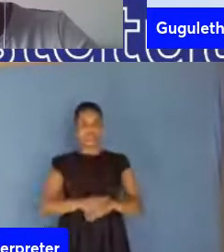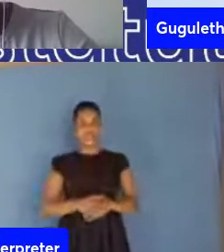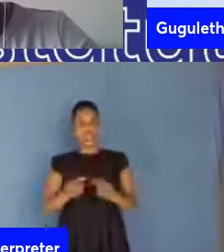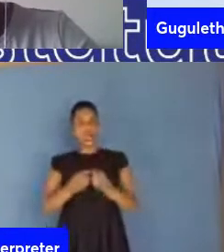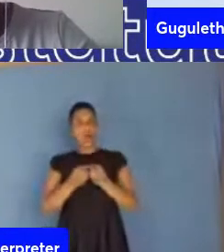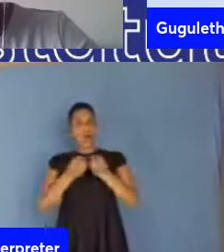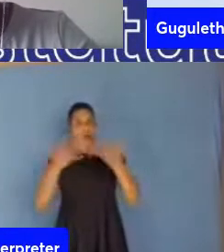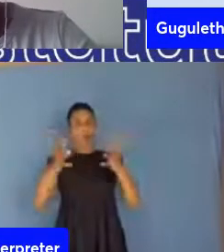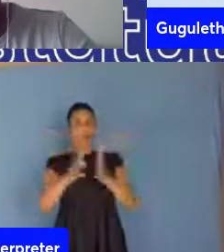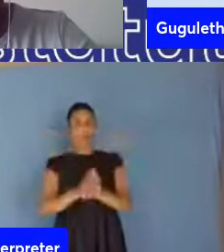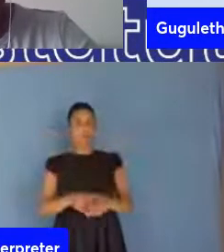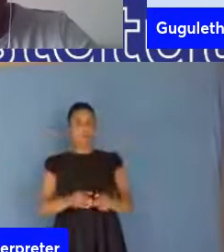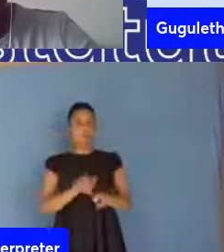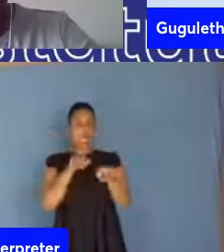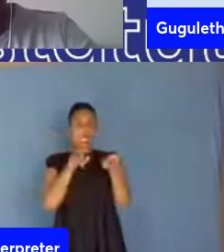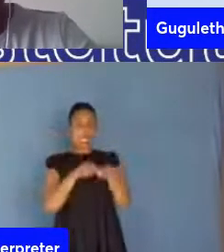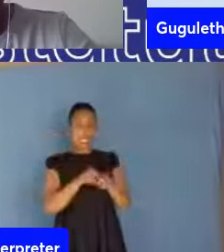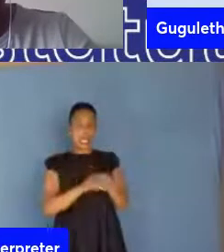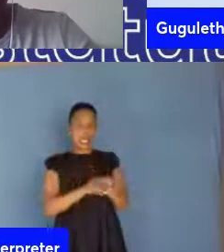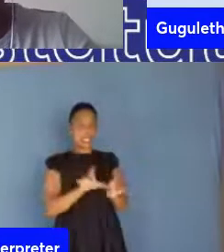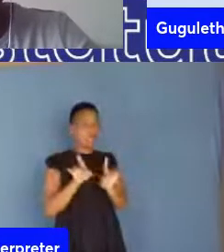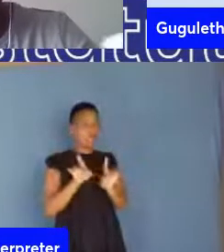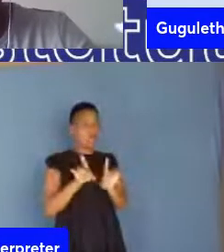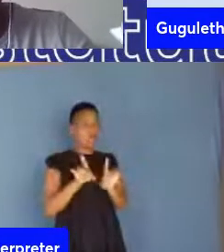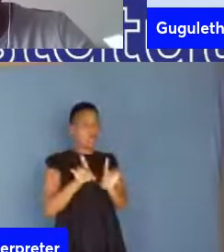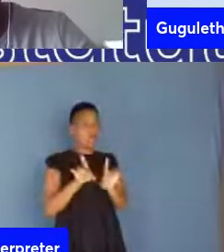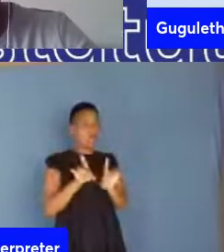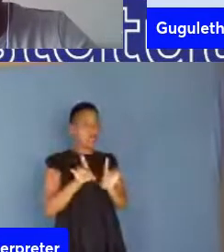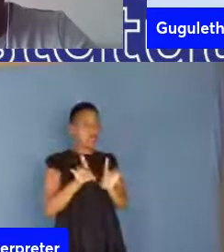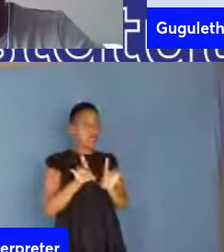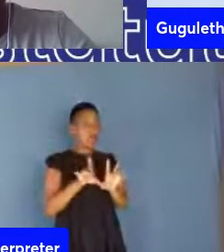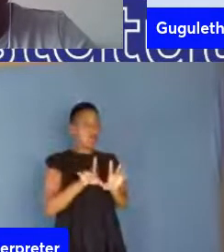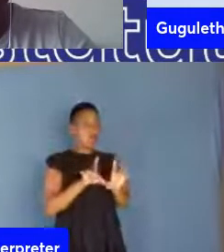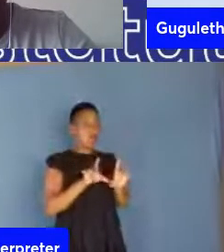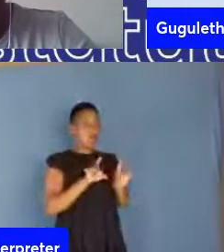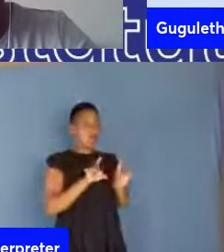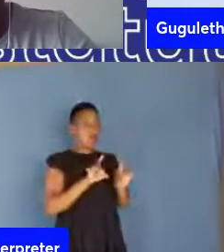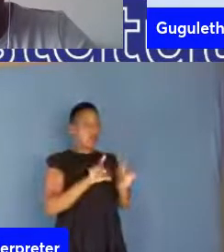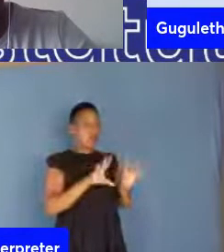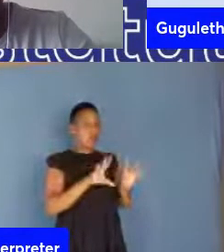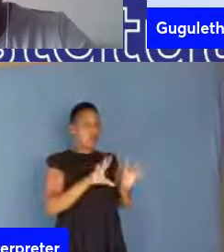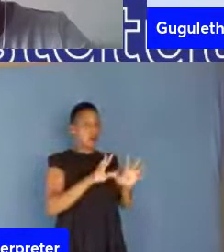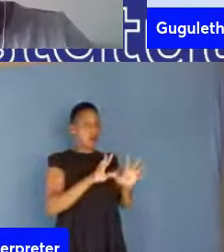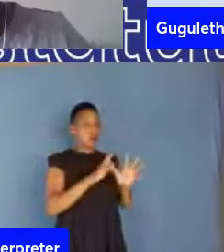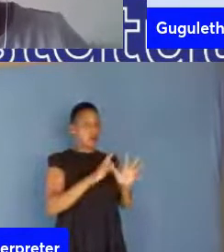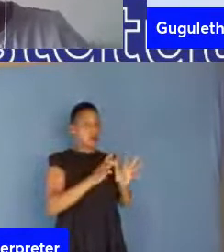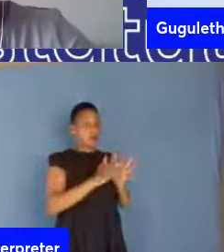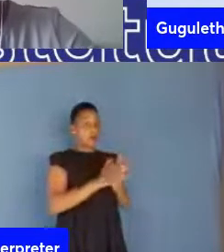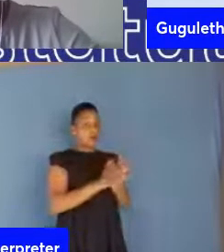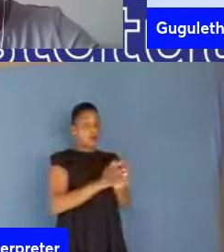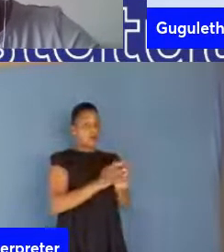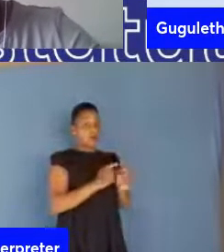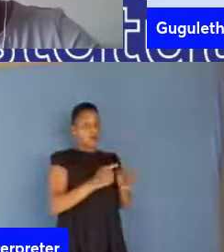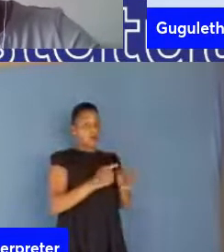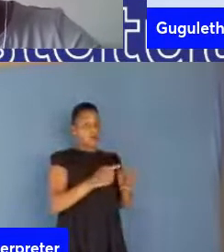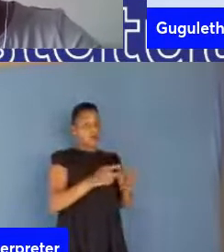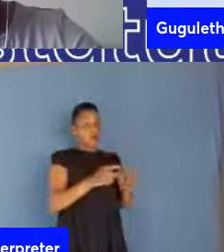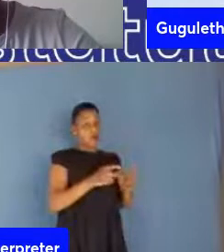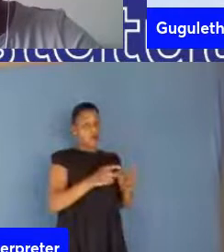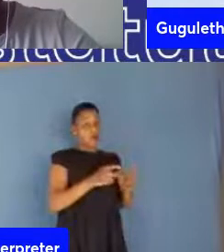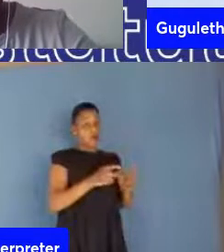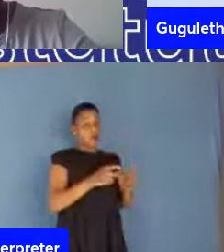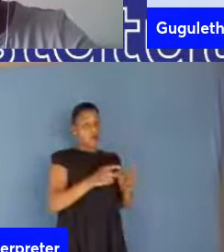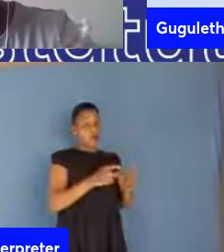have a question from Nomusa. So please remember, those of us who are joining us, we'll take a round of